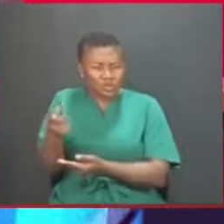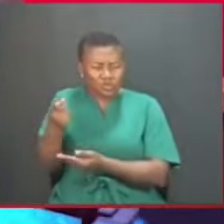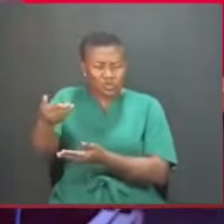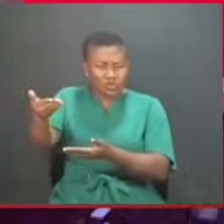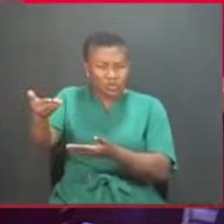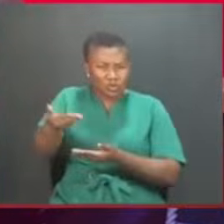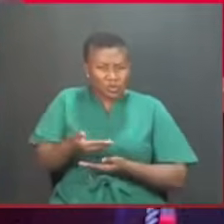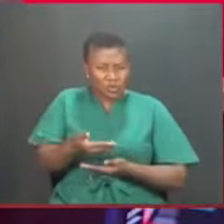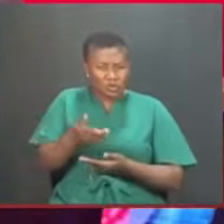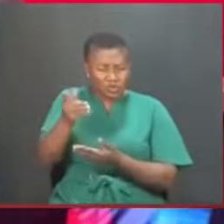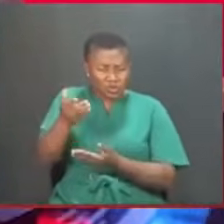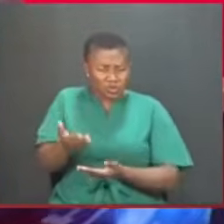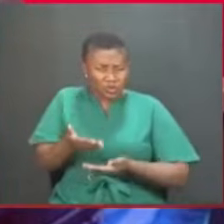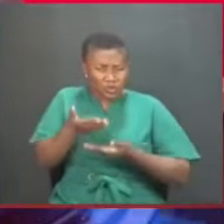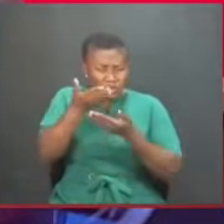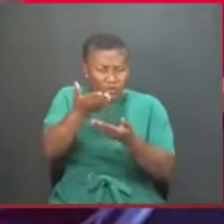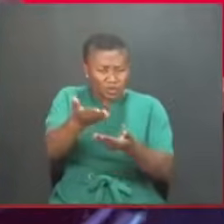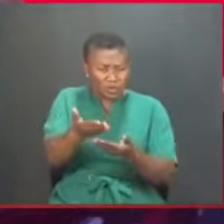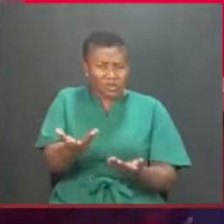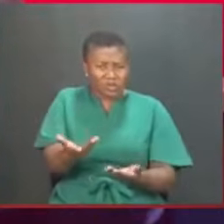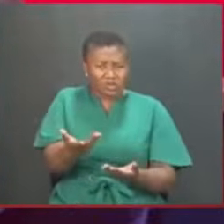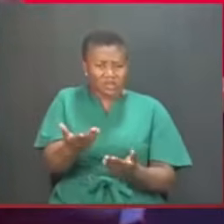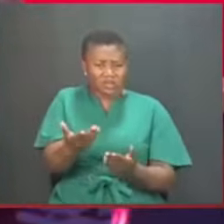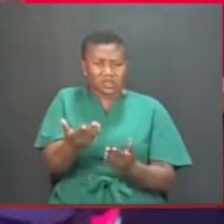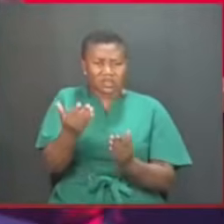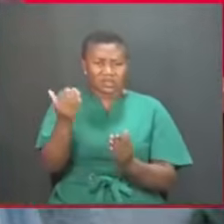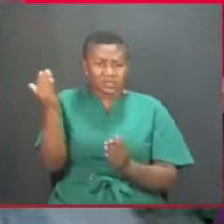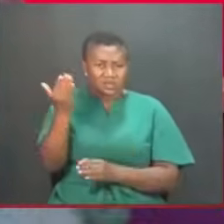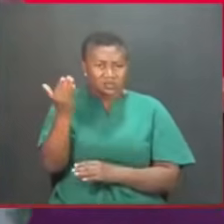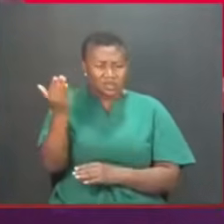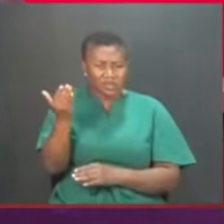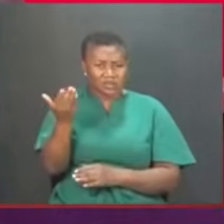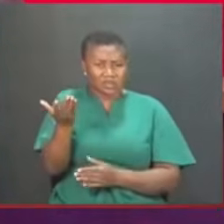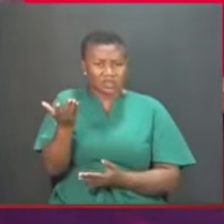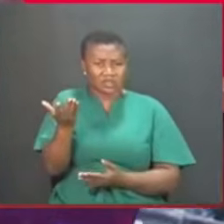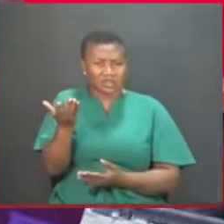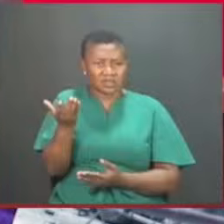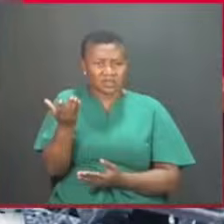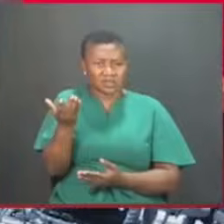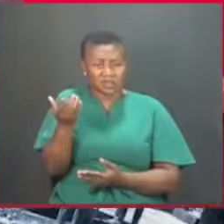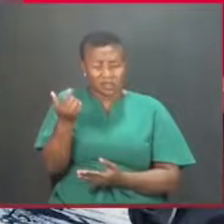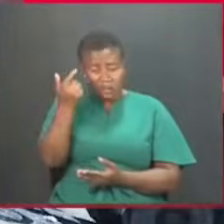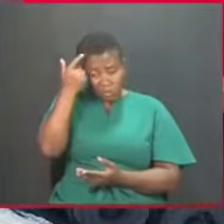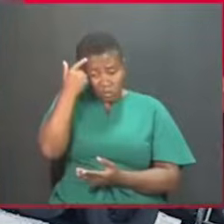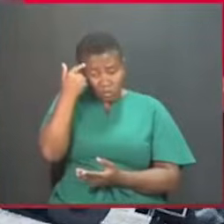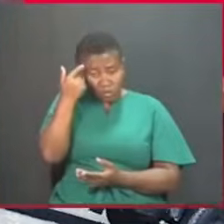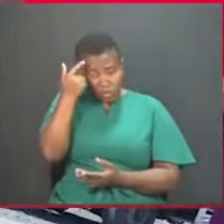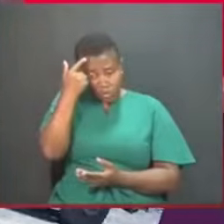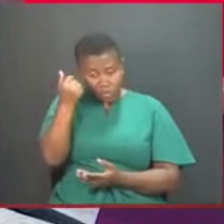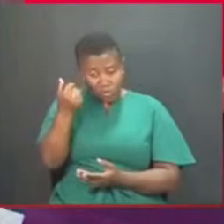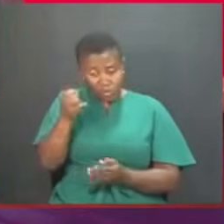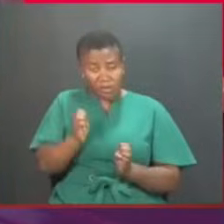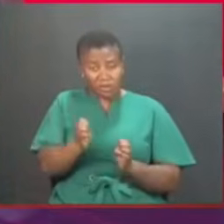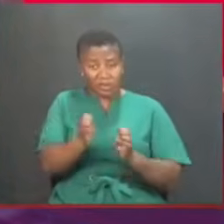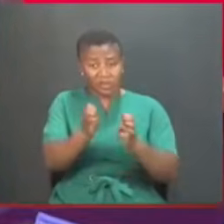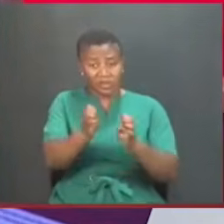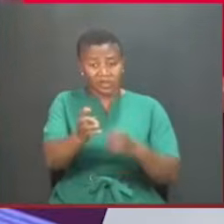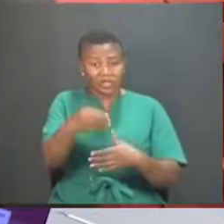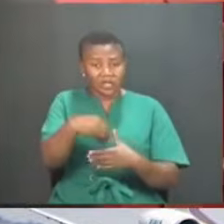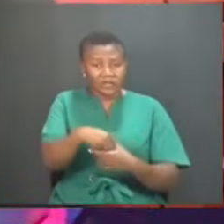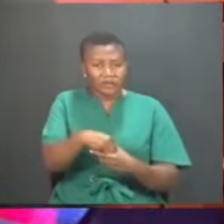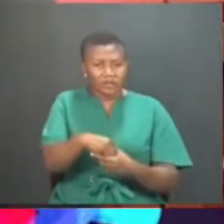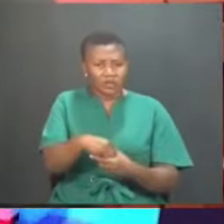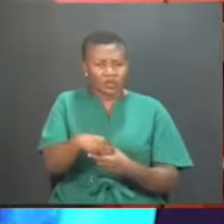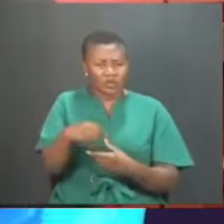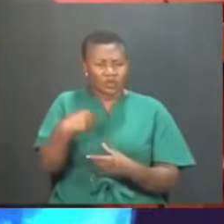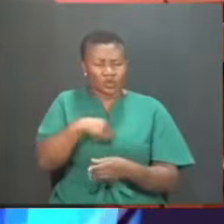statement to me at the lobby. And because of the emergency involved, we decided